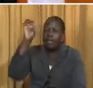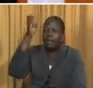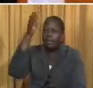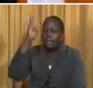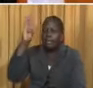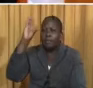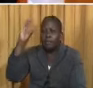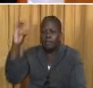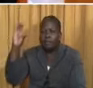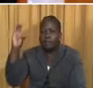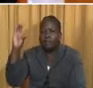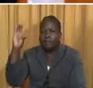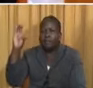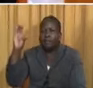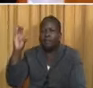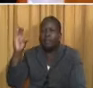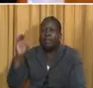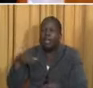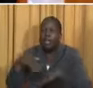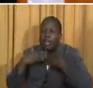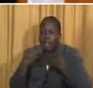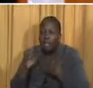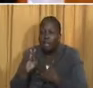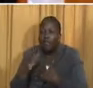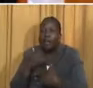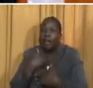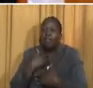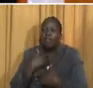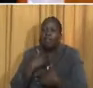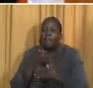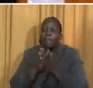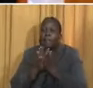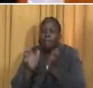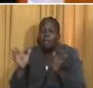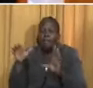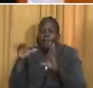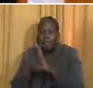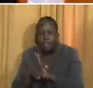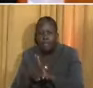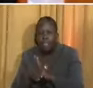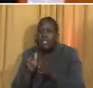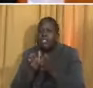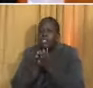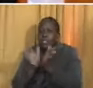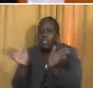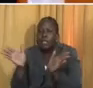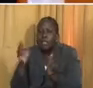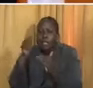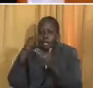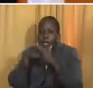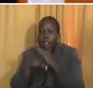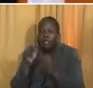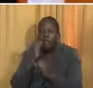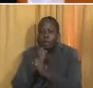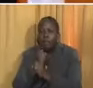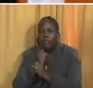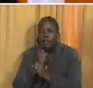the Constitution, and whether there was public participation generally in respect of the draft